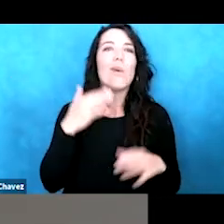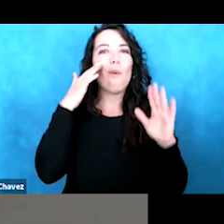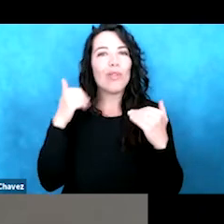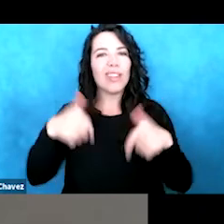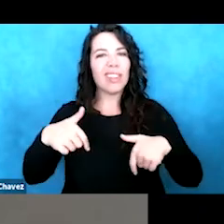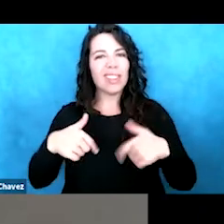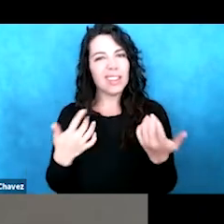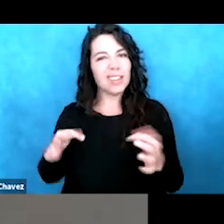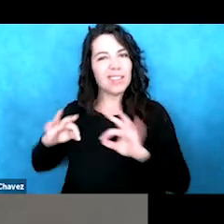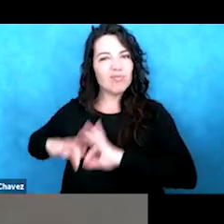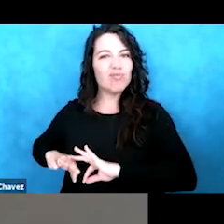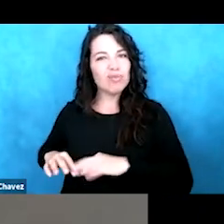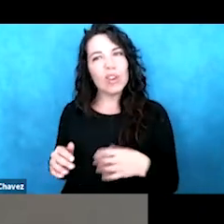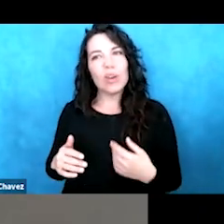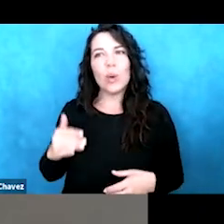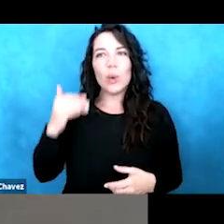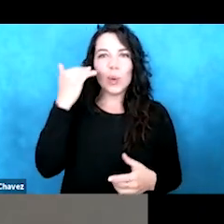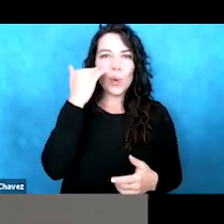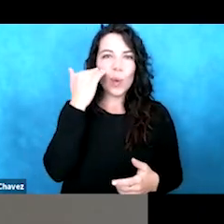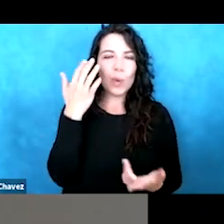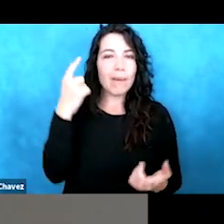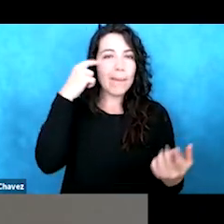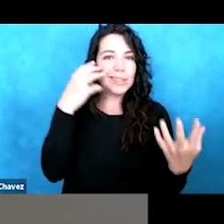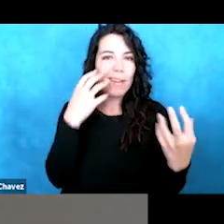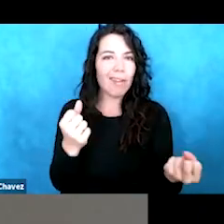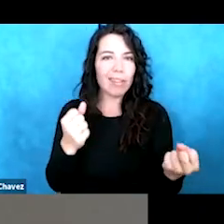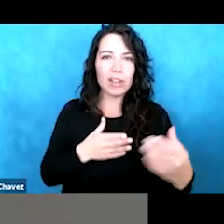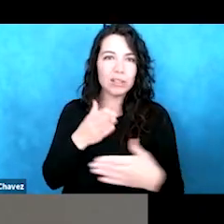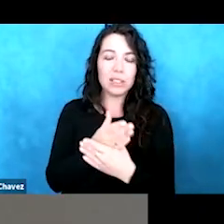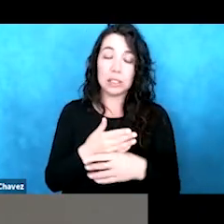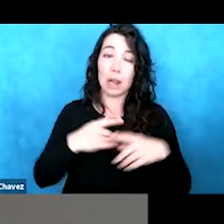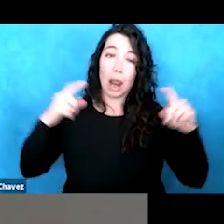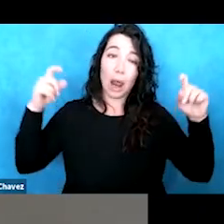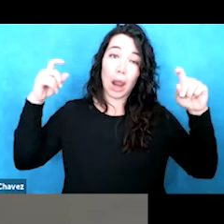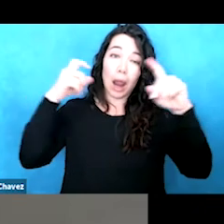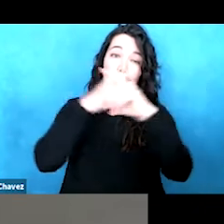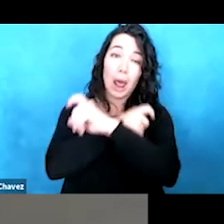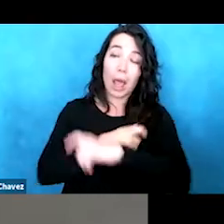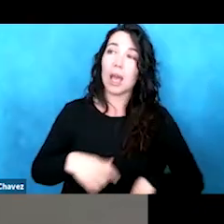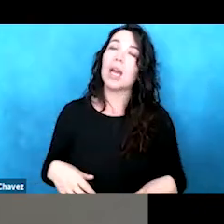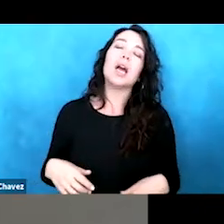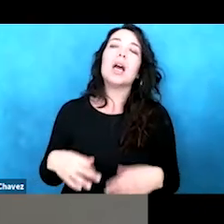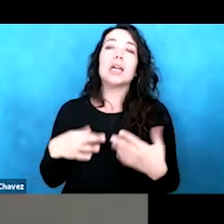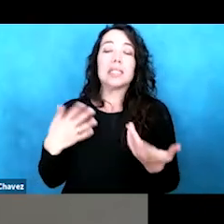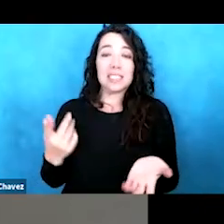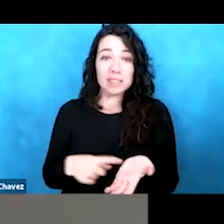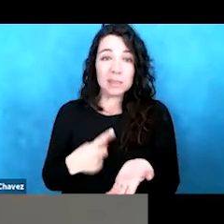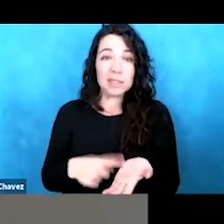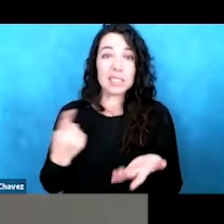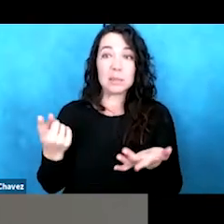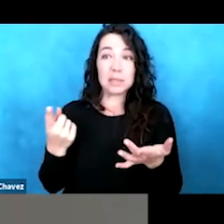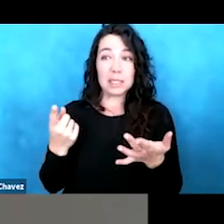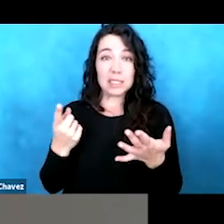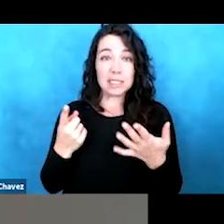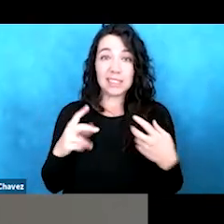that mental health interventions are quite complex. You've got lots of competing inputs. They can be quite difficult to scale, but they're very, very